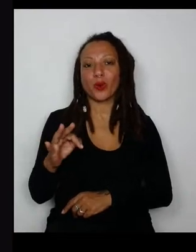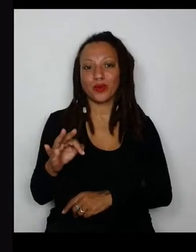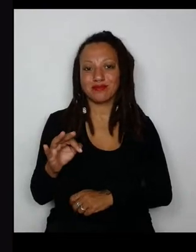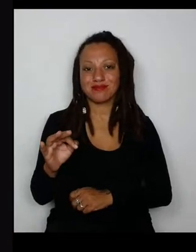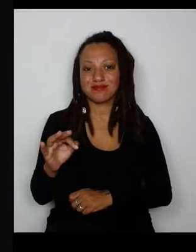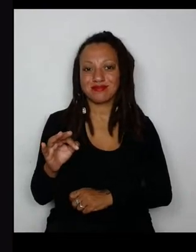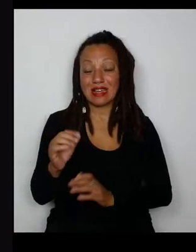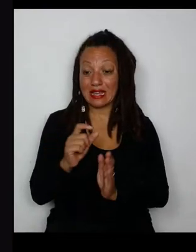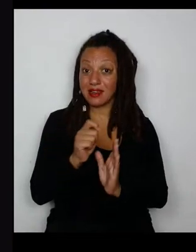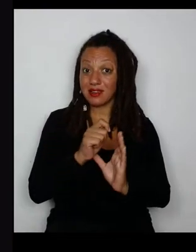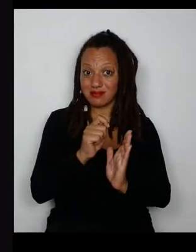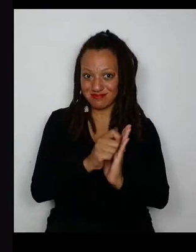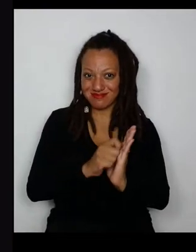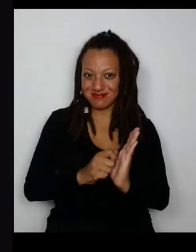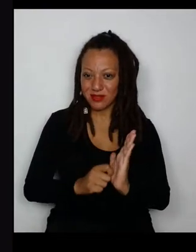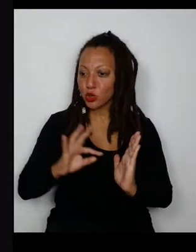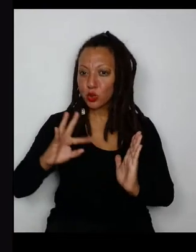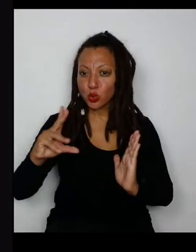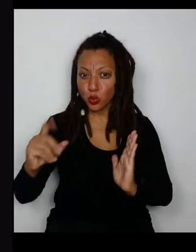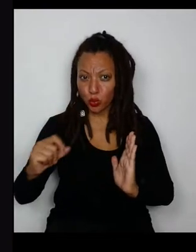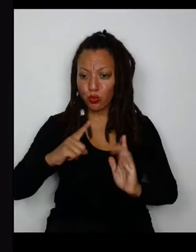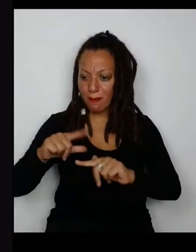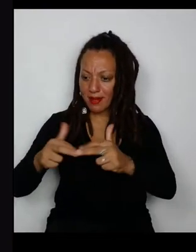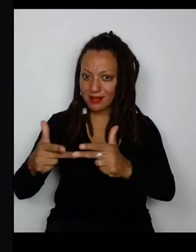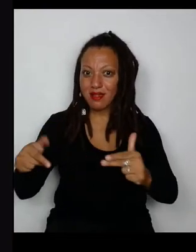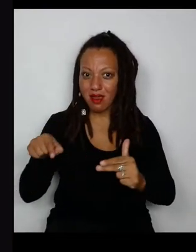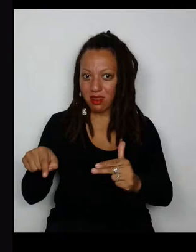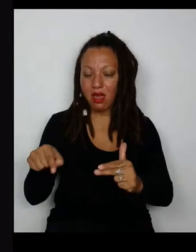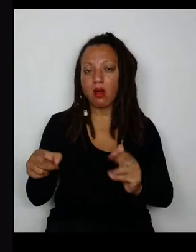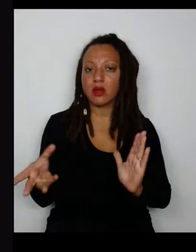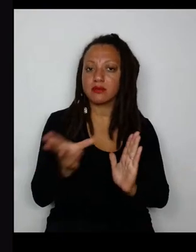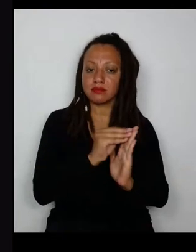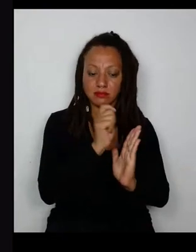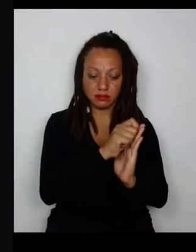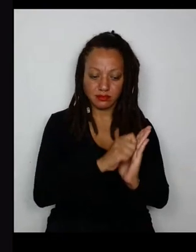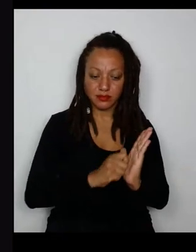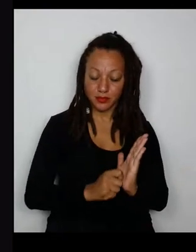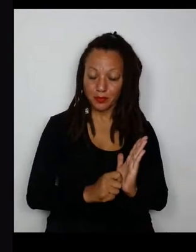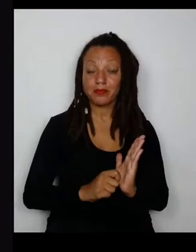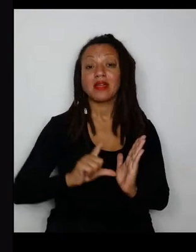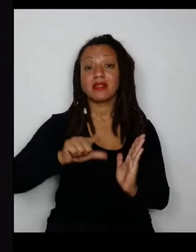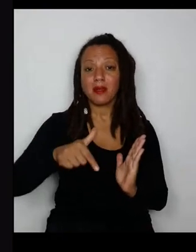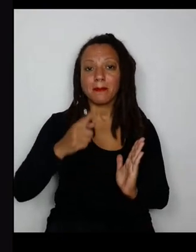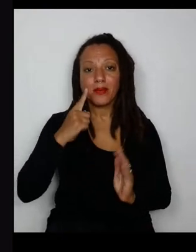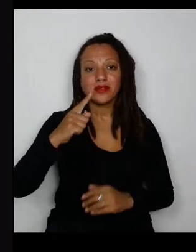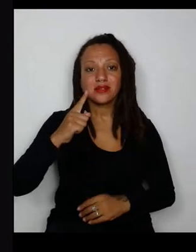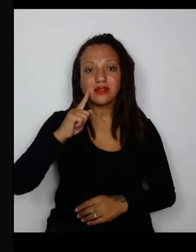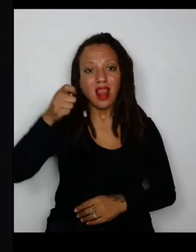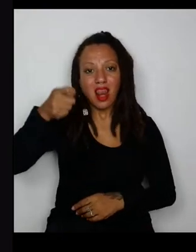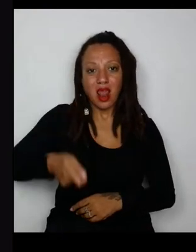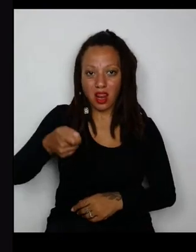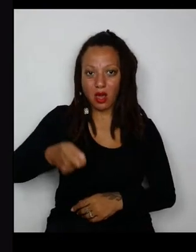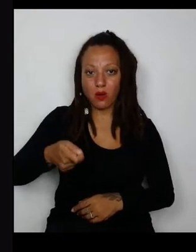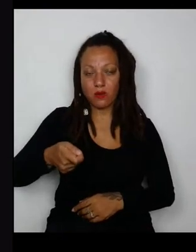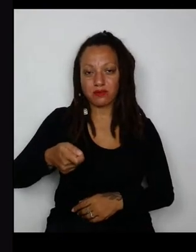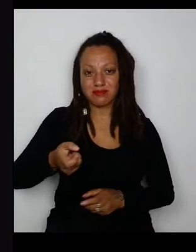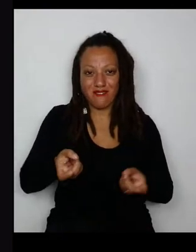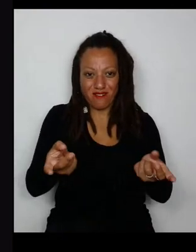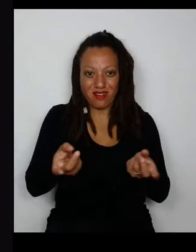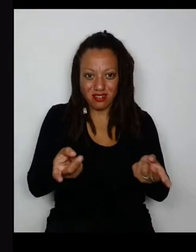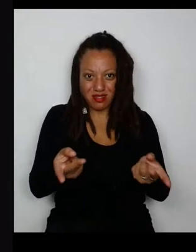painful portrait he made an inventory of the objects and right after that he participated in the